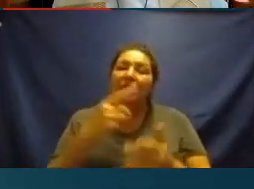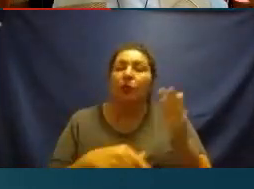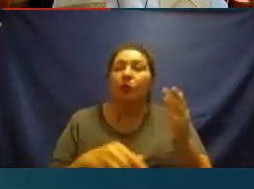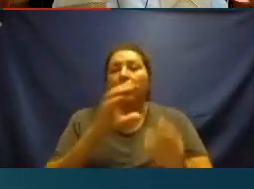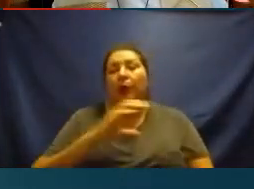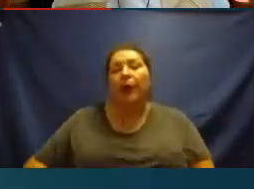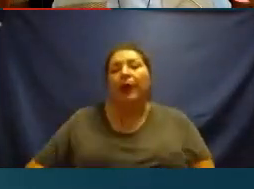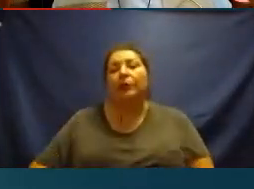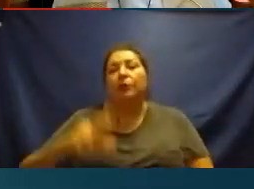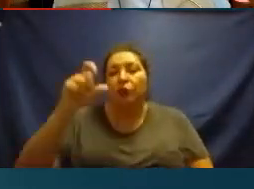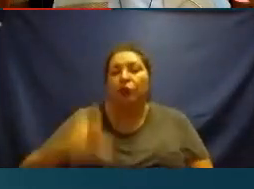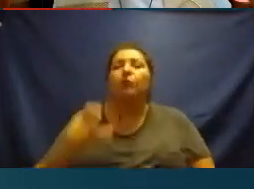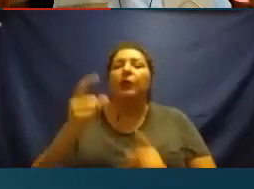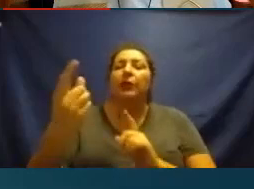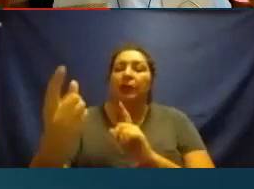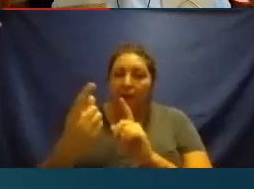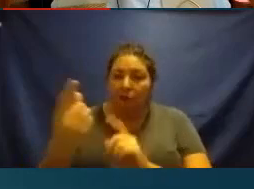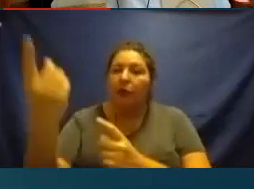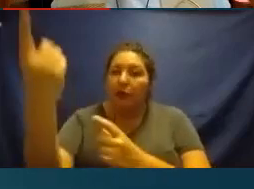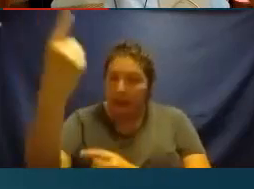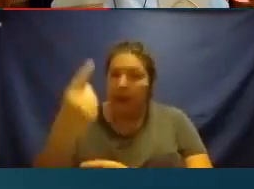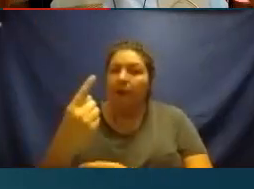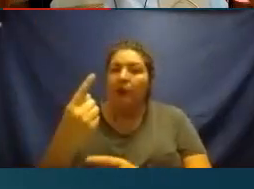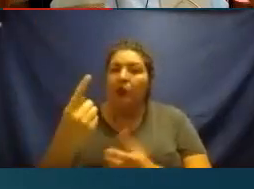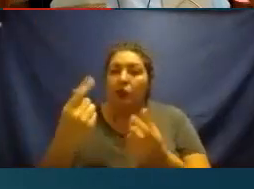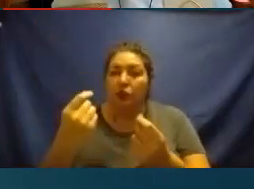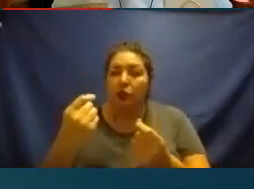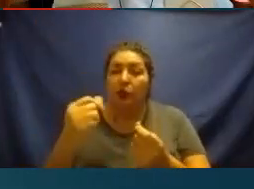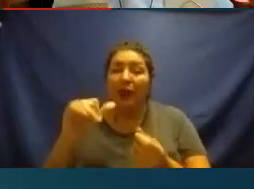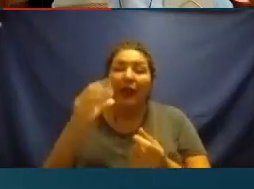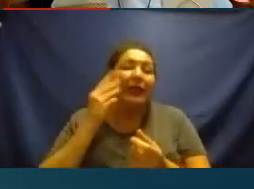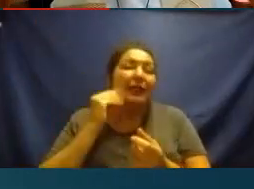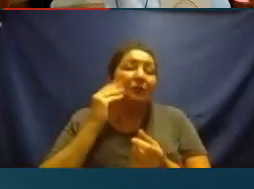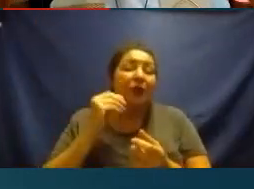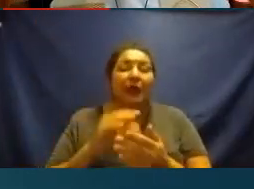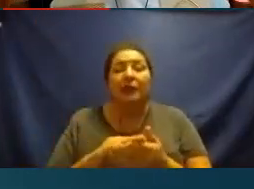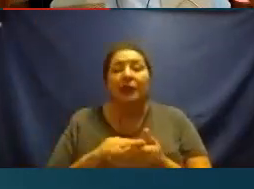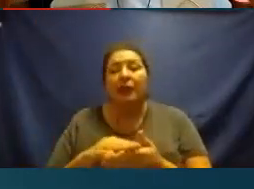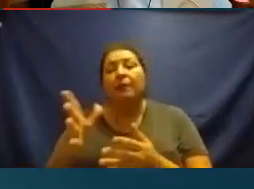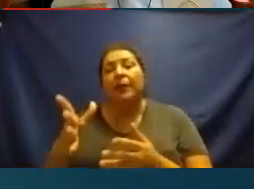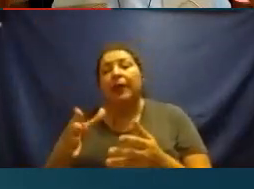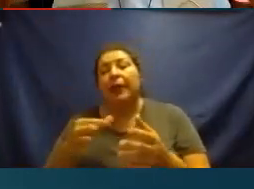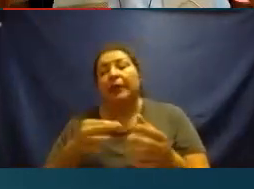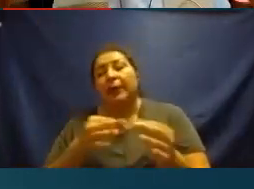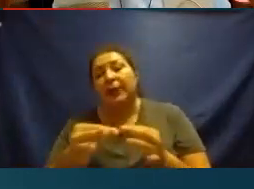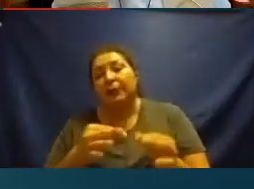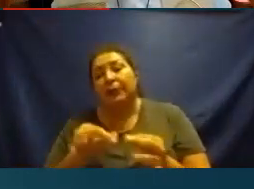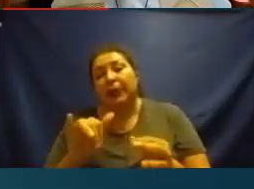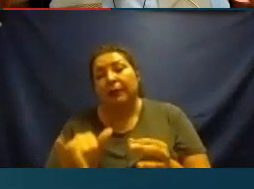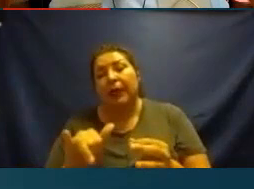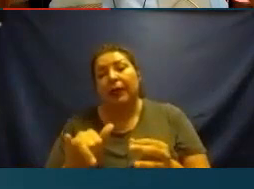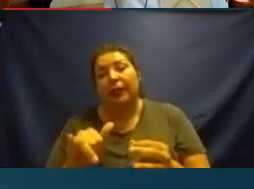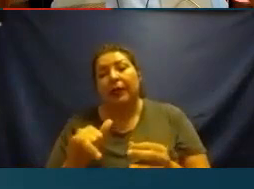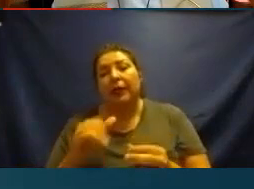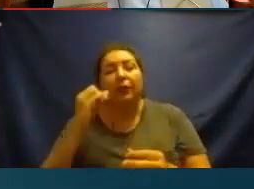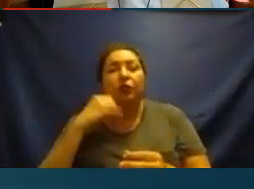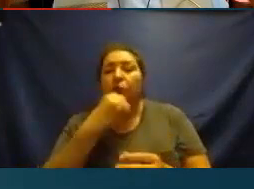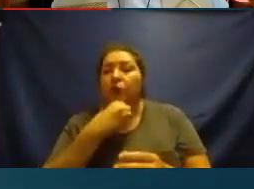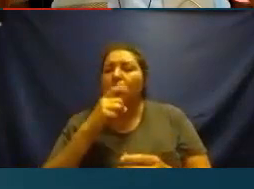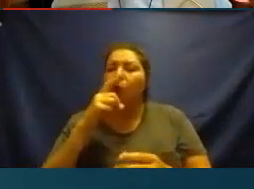experience. This very testimony that they gave while explaining the happenings in Jerusalem, who Jesus